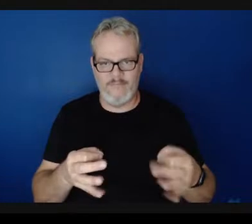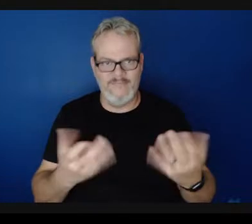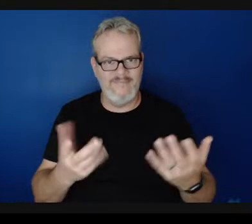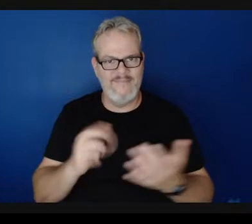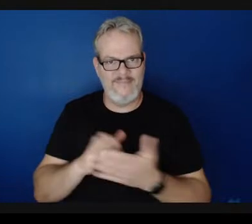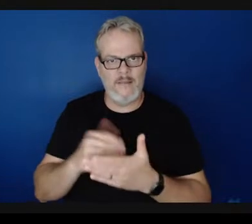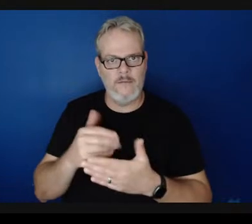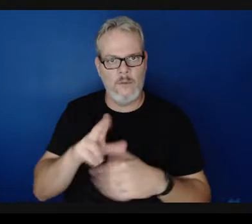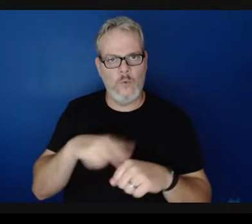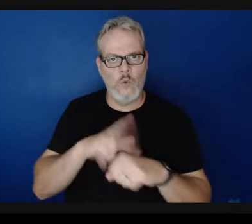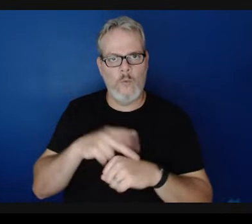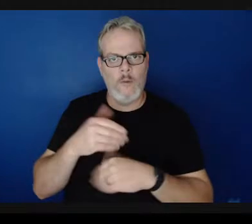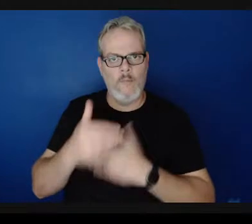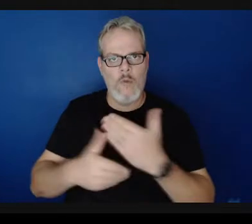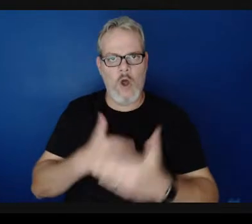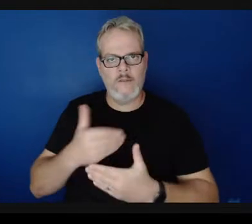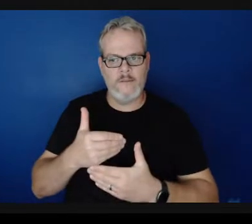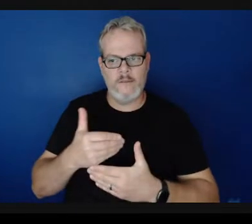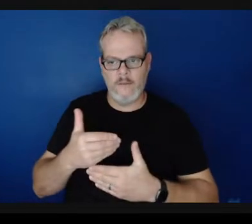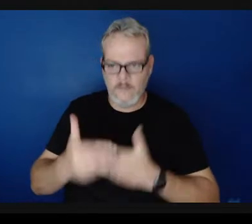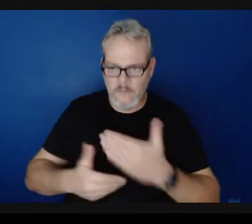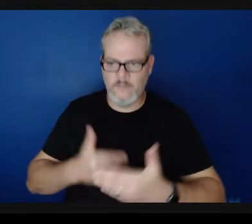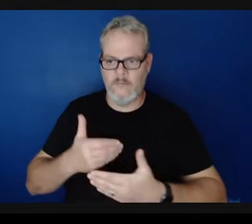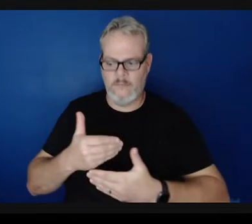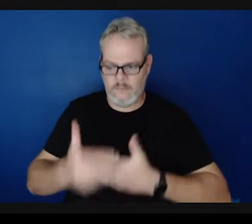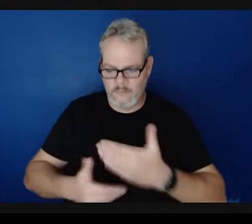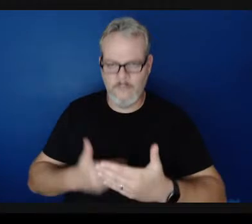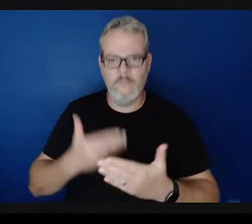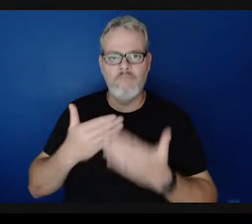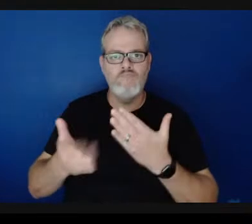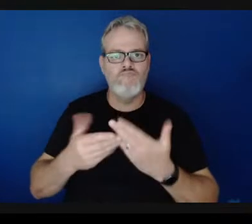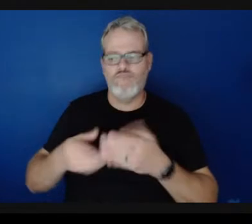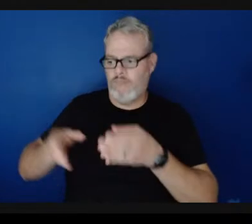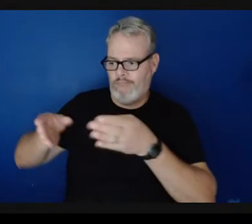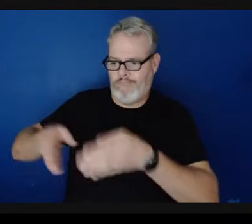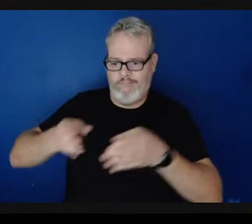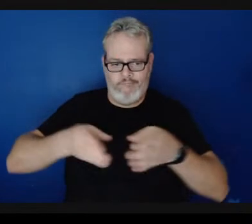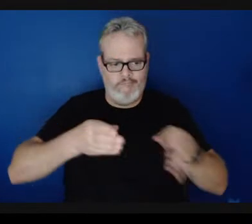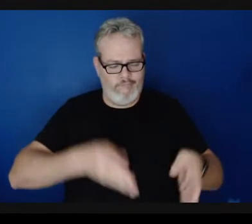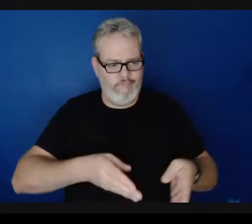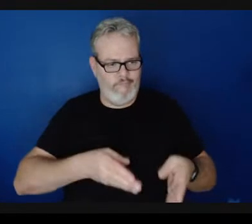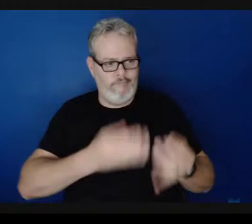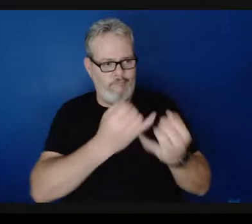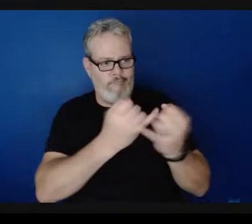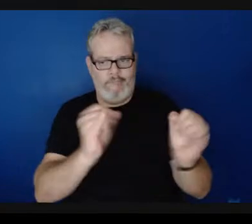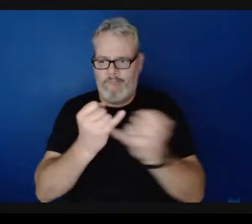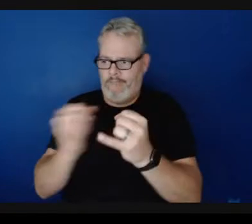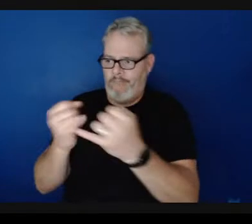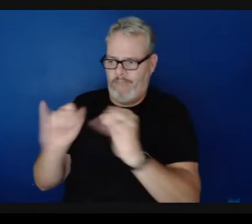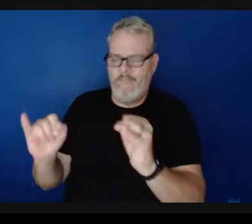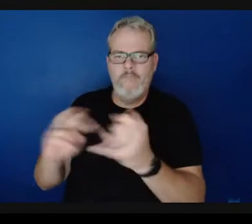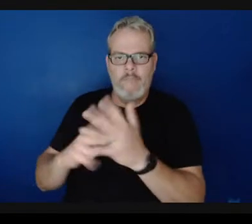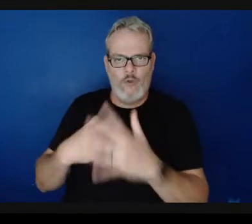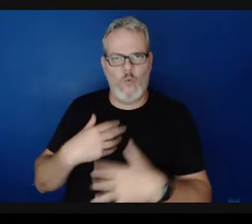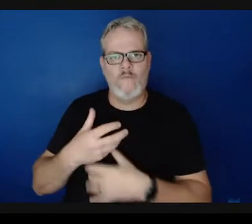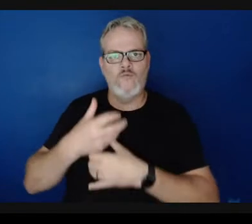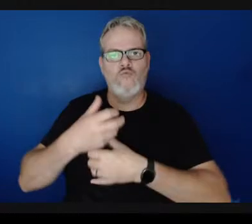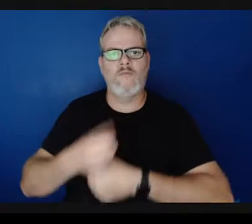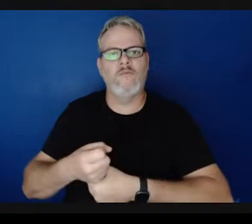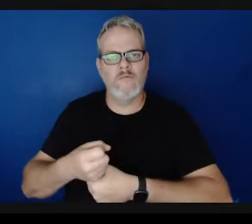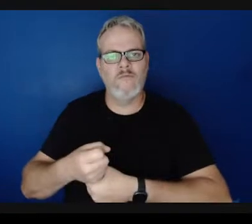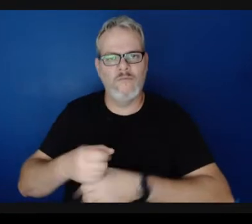process and procedure, even if you're doing it on your own, then there is some trust in that as well, because there's a history of having done it in that same